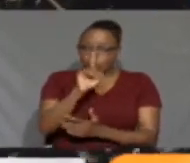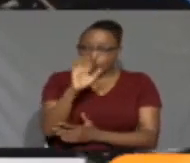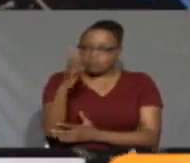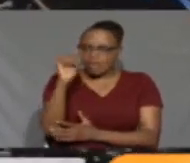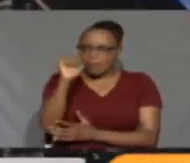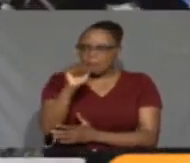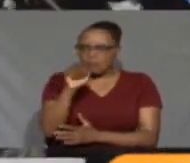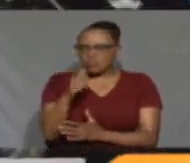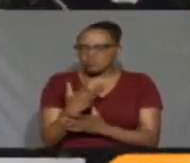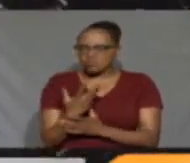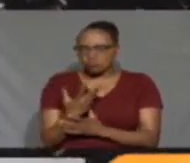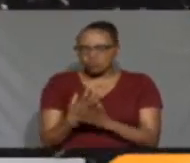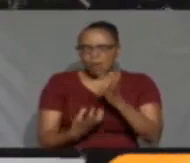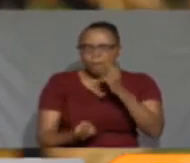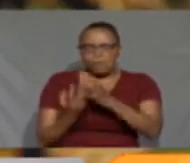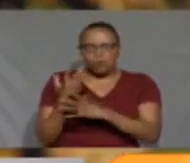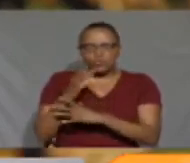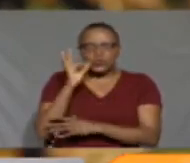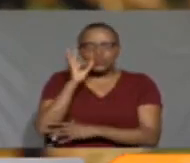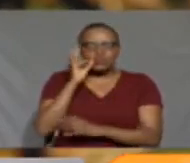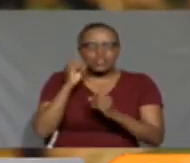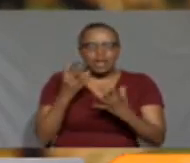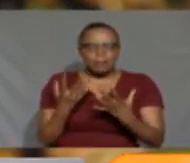itaweza toa matunda kama